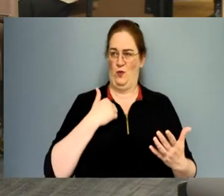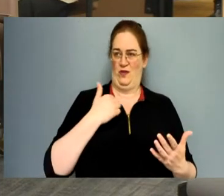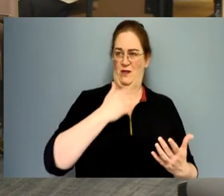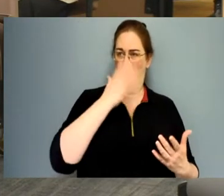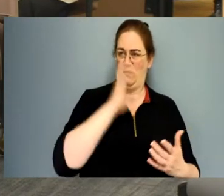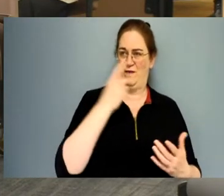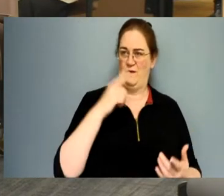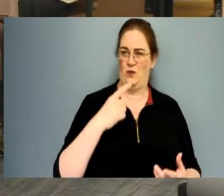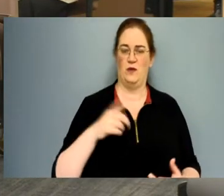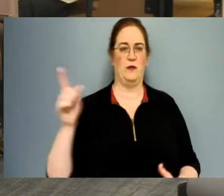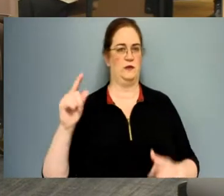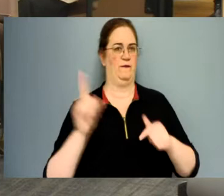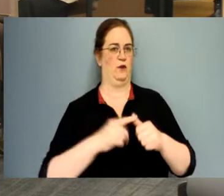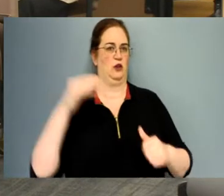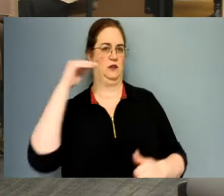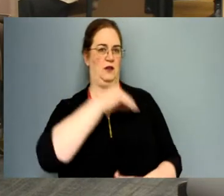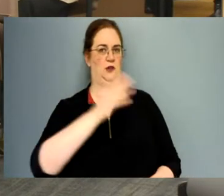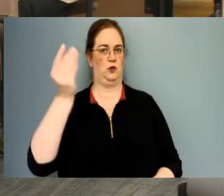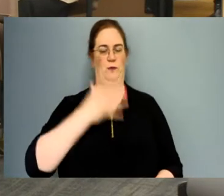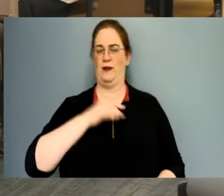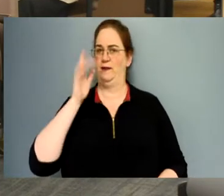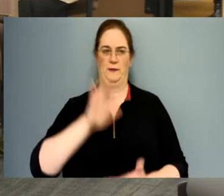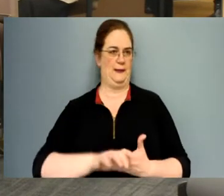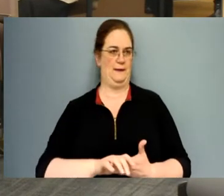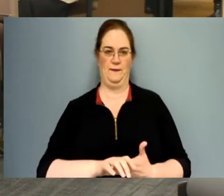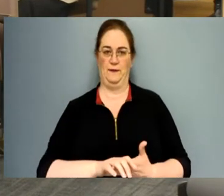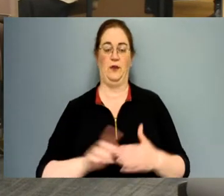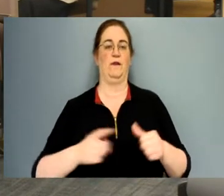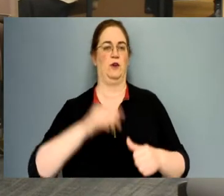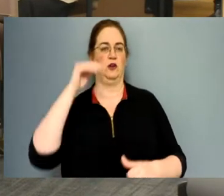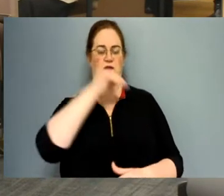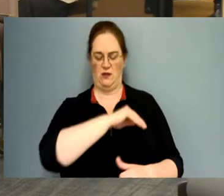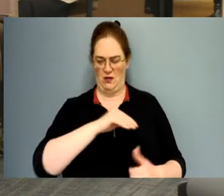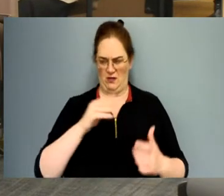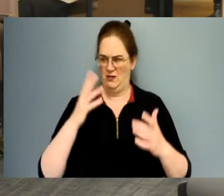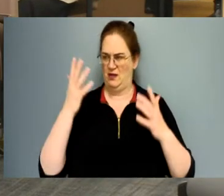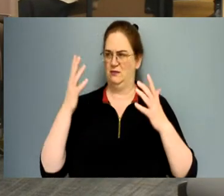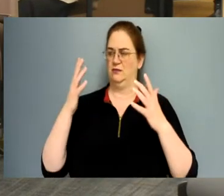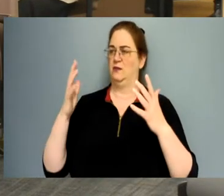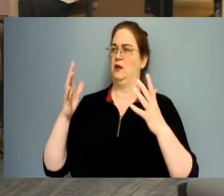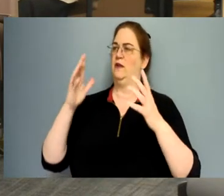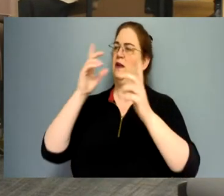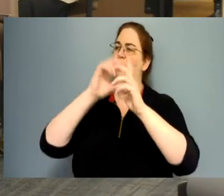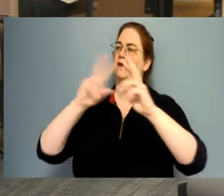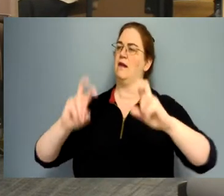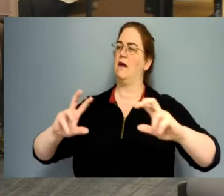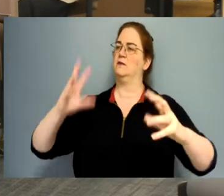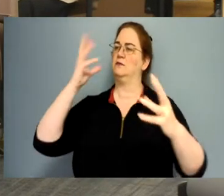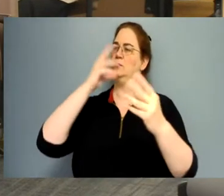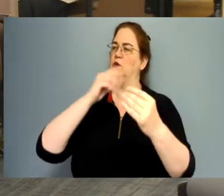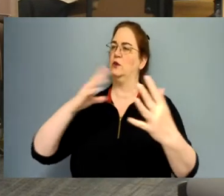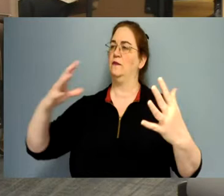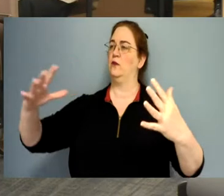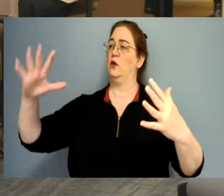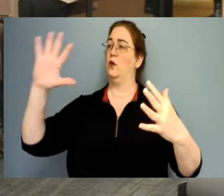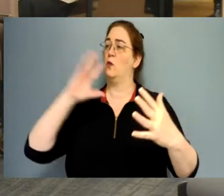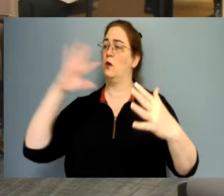was the first lie she told me that I did not believe, the first lie that fell apart like a sandcastle built too close to the tide's reaching